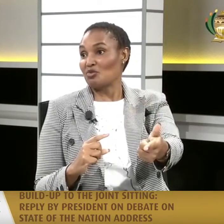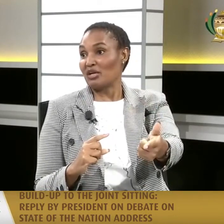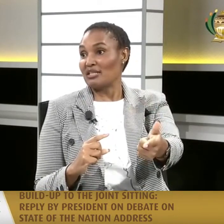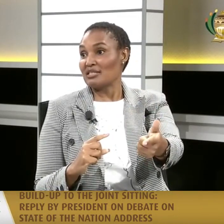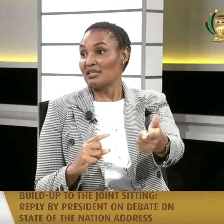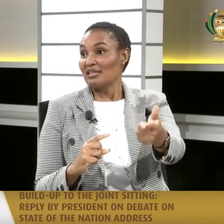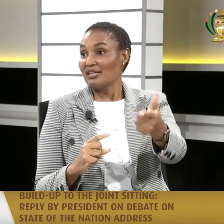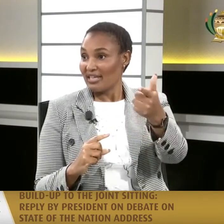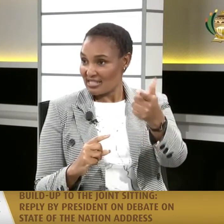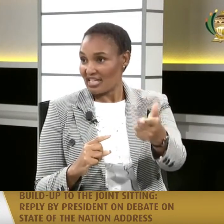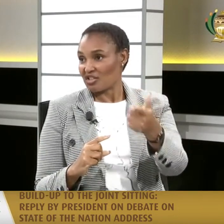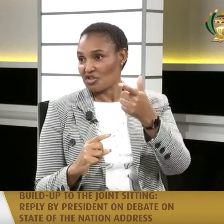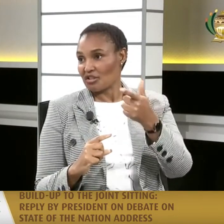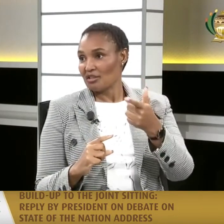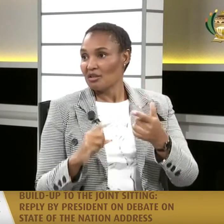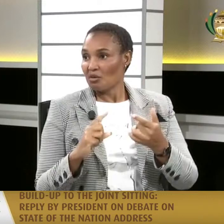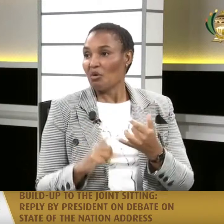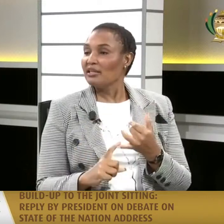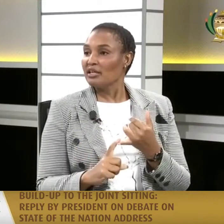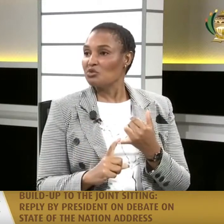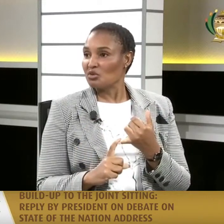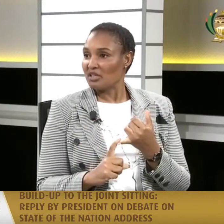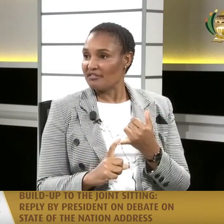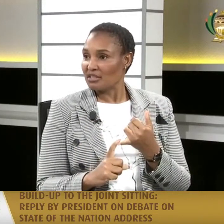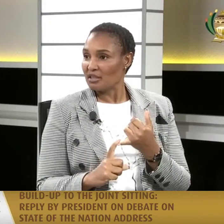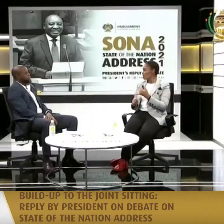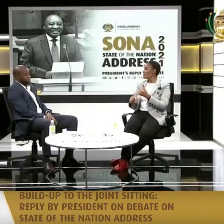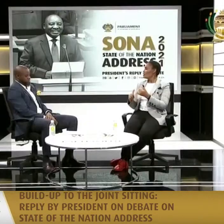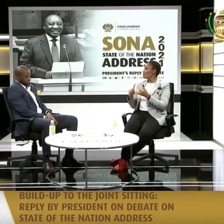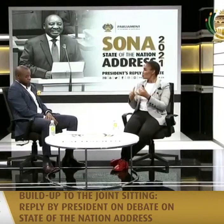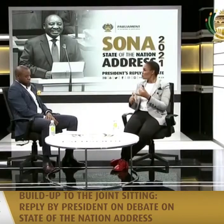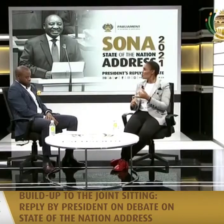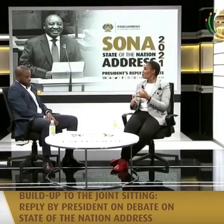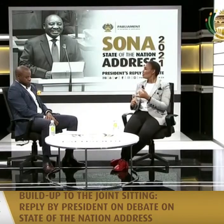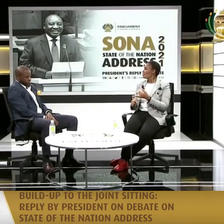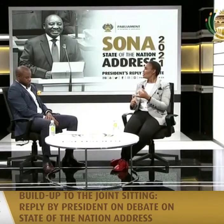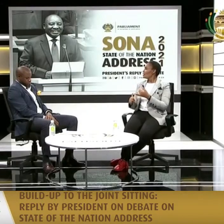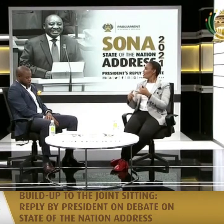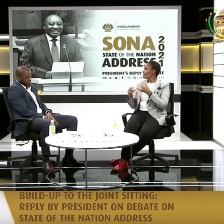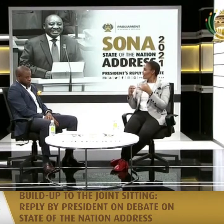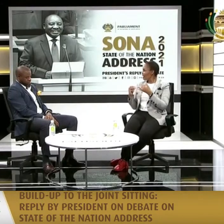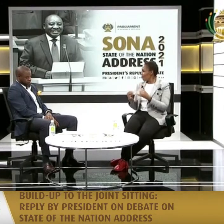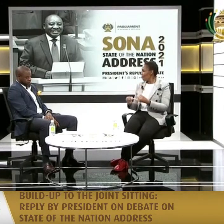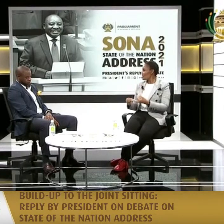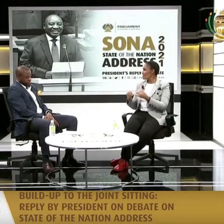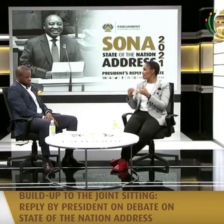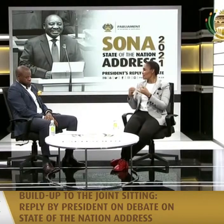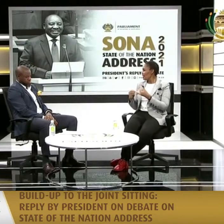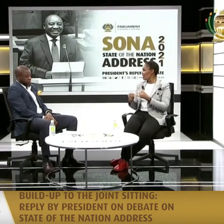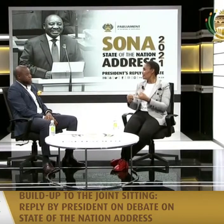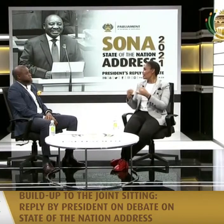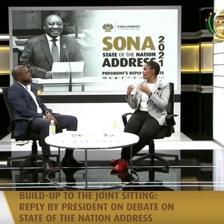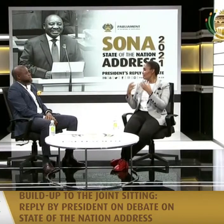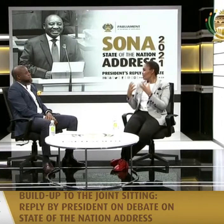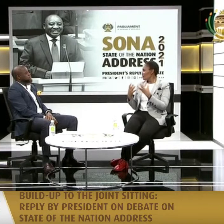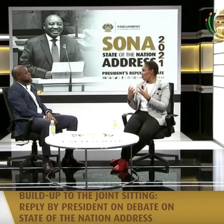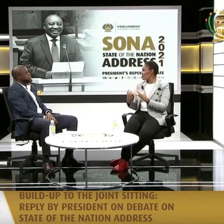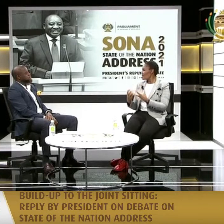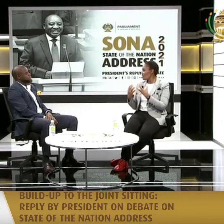bring it to council and sanction. One, they do not have teeth. Two, the capacity and